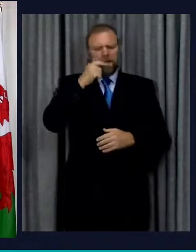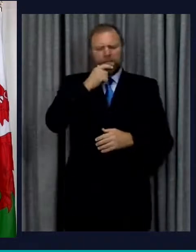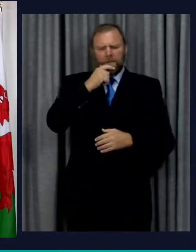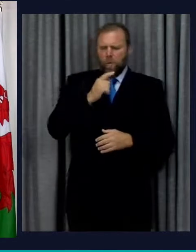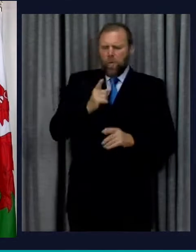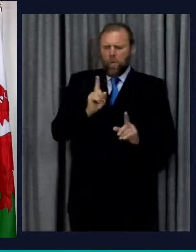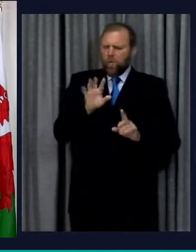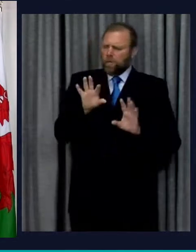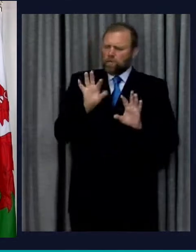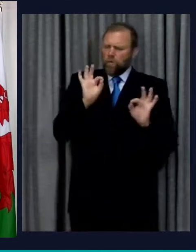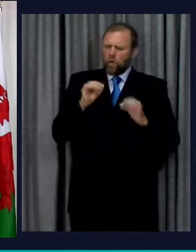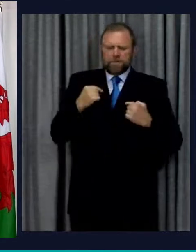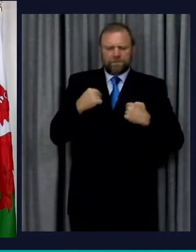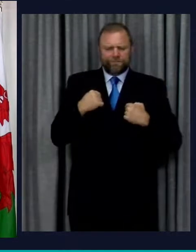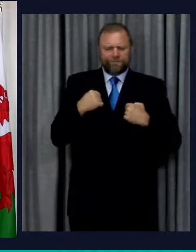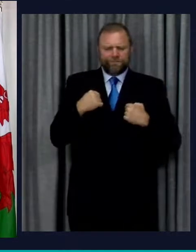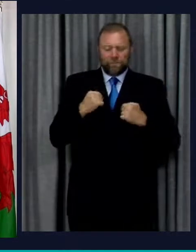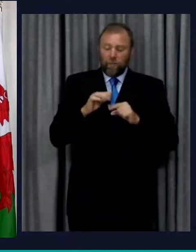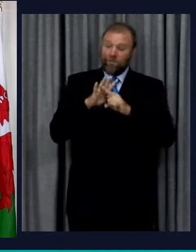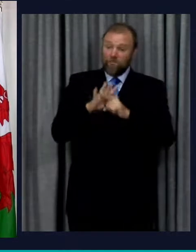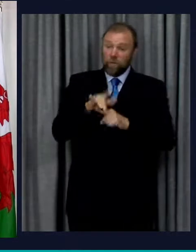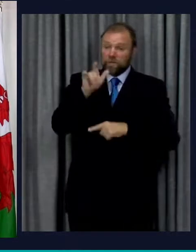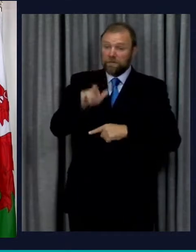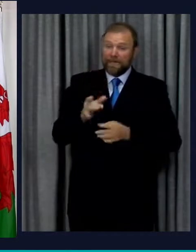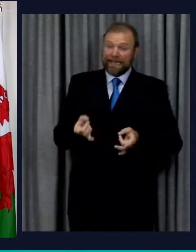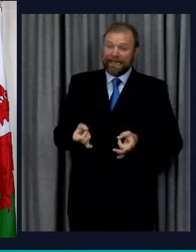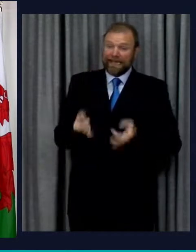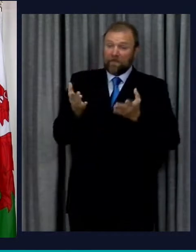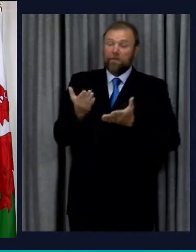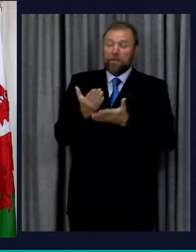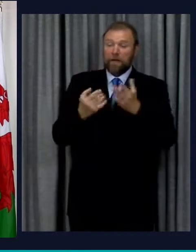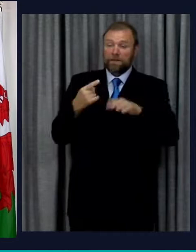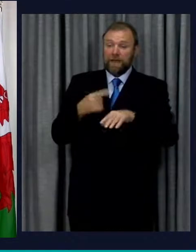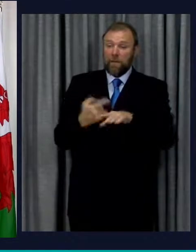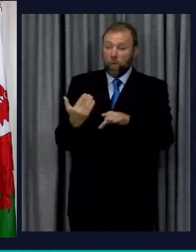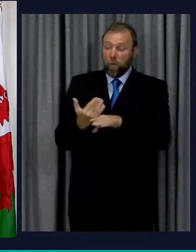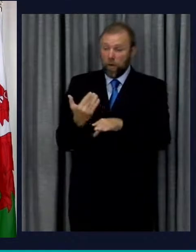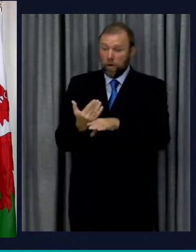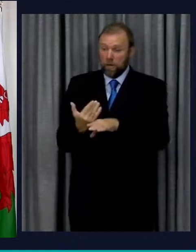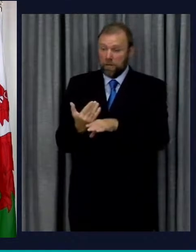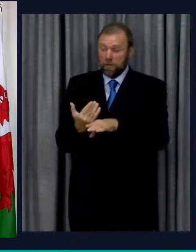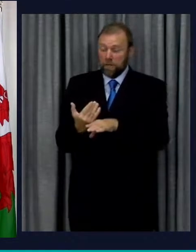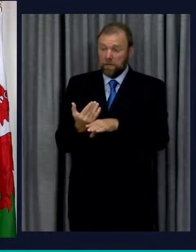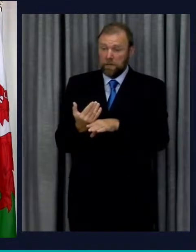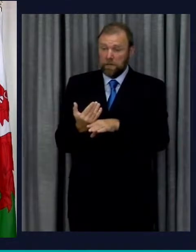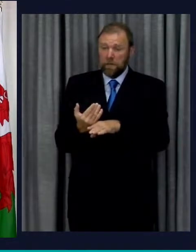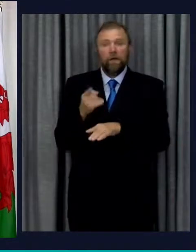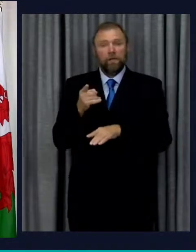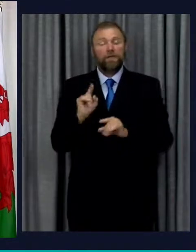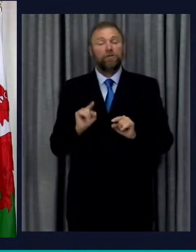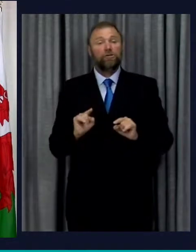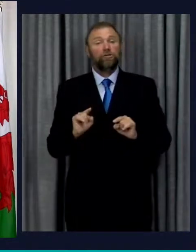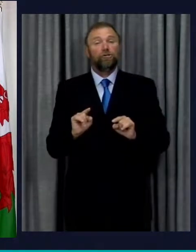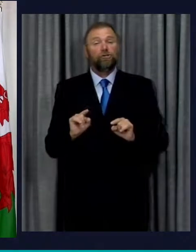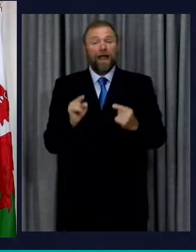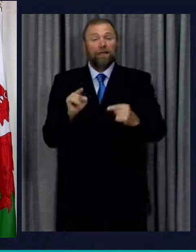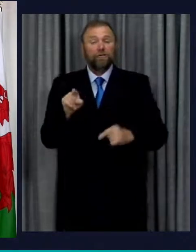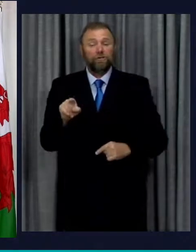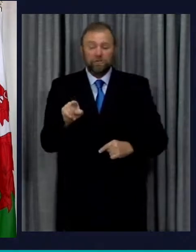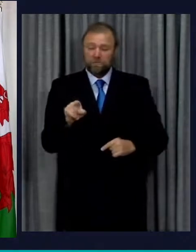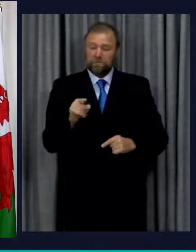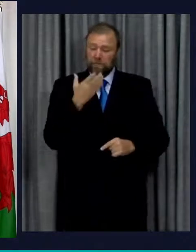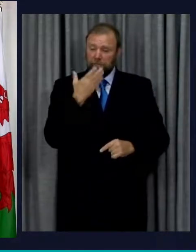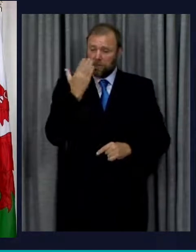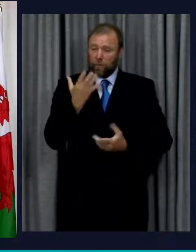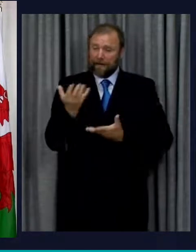their part-time work as a direct result of a choice that I've made, and then the challenge that provides for their ability to have an income as well